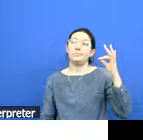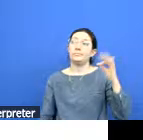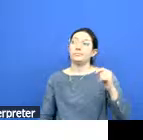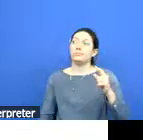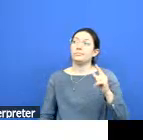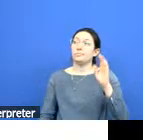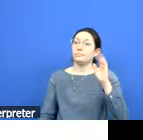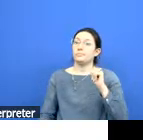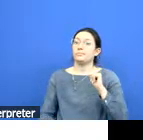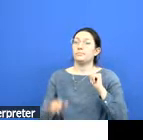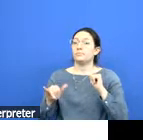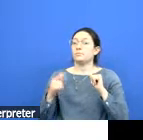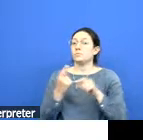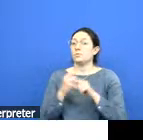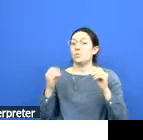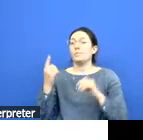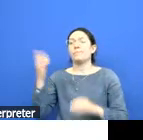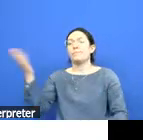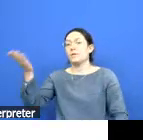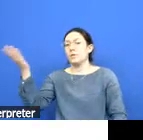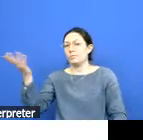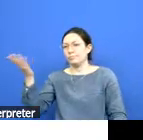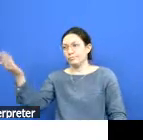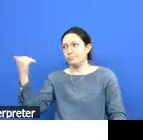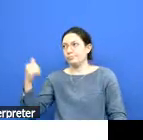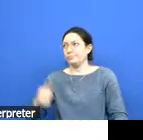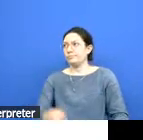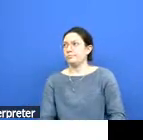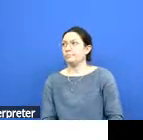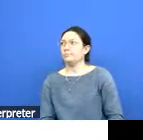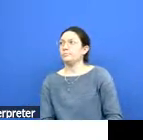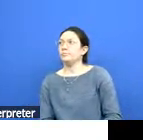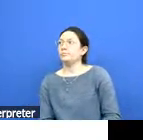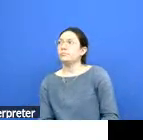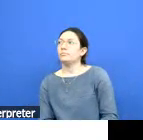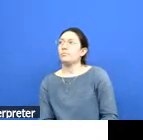That's correct. No one. Oh, we got someone in the back. Come on up.